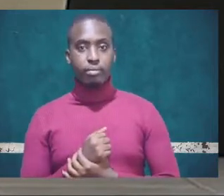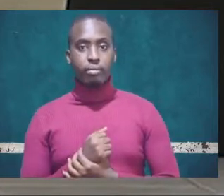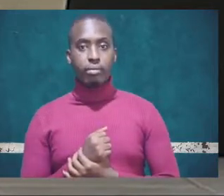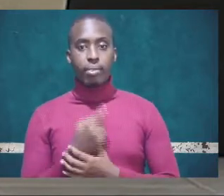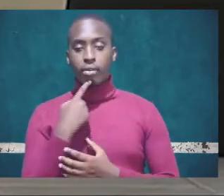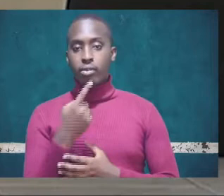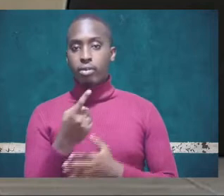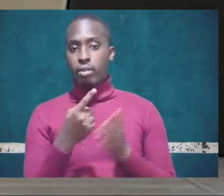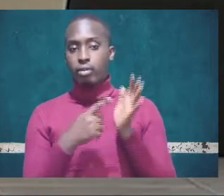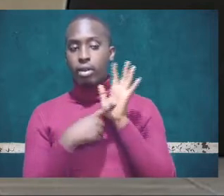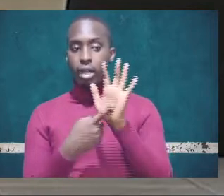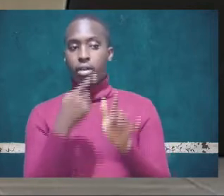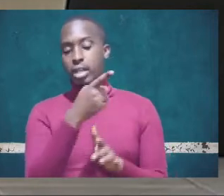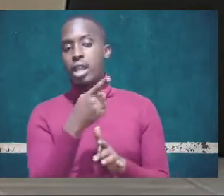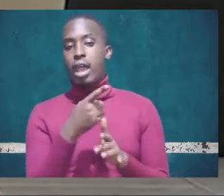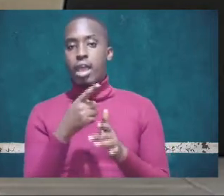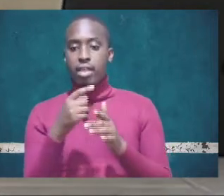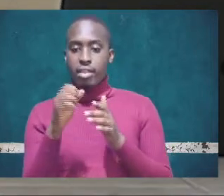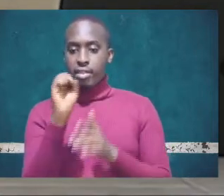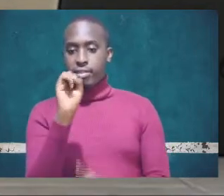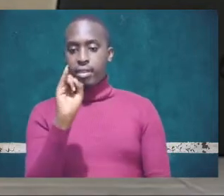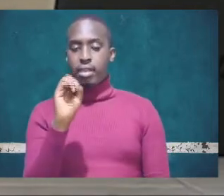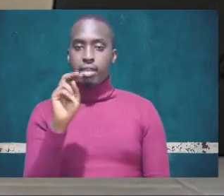symbolized by this sign for union.